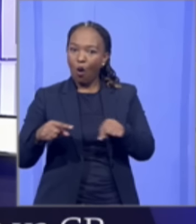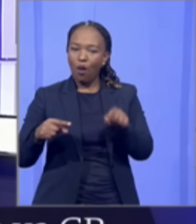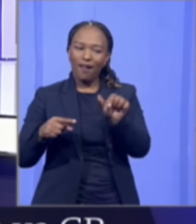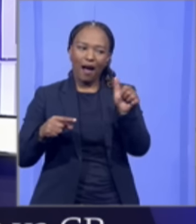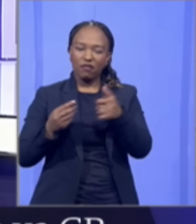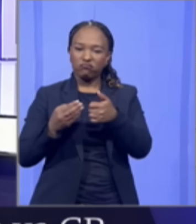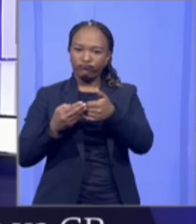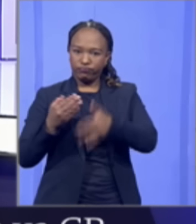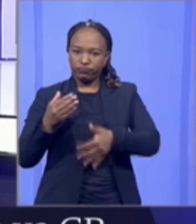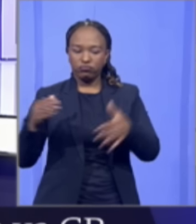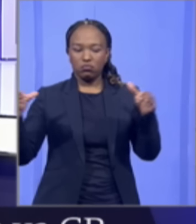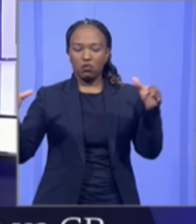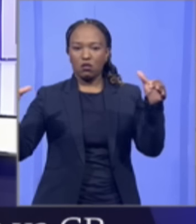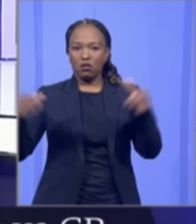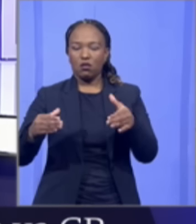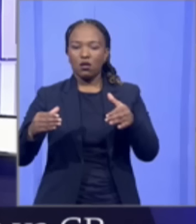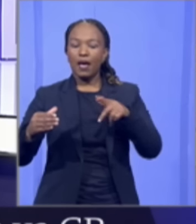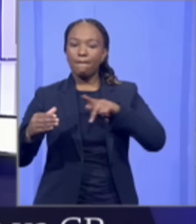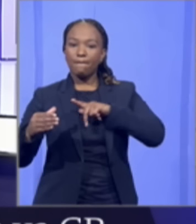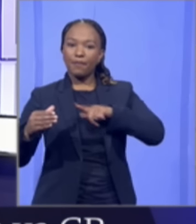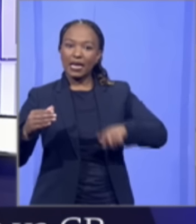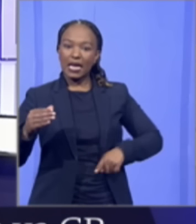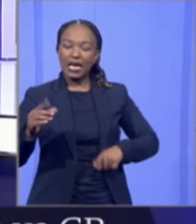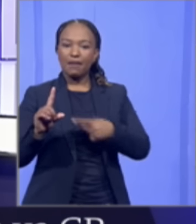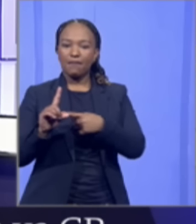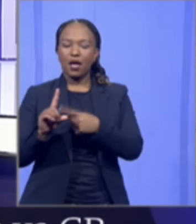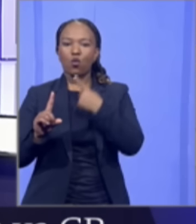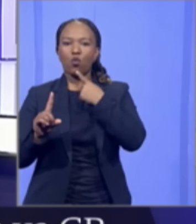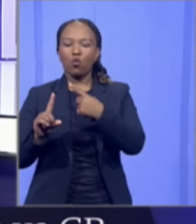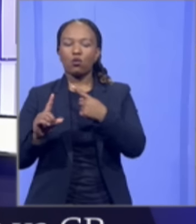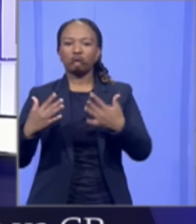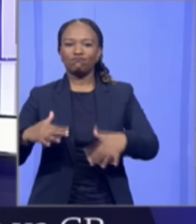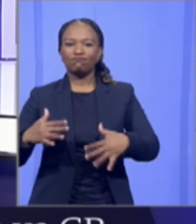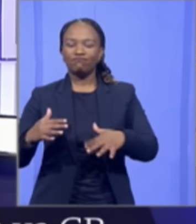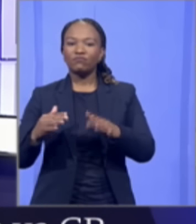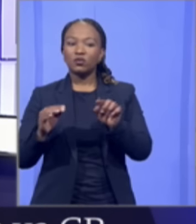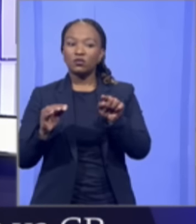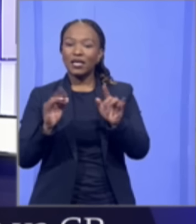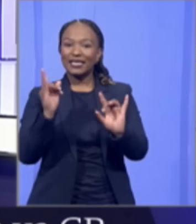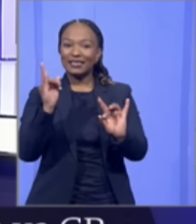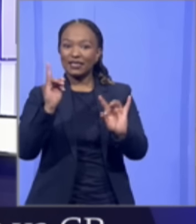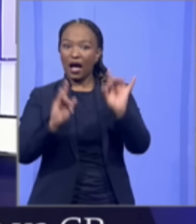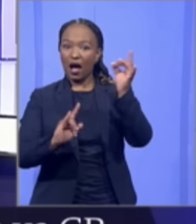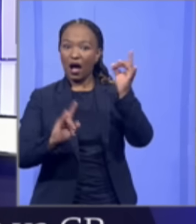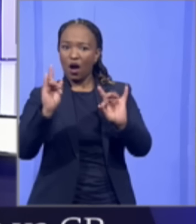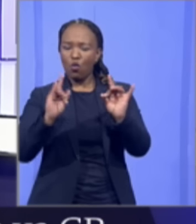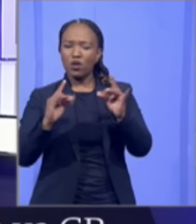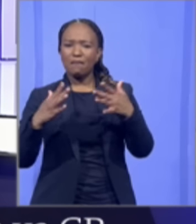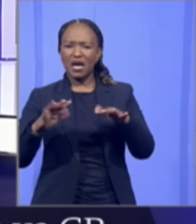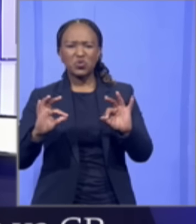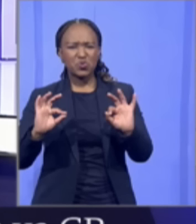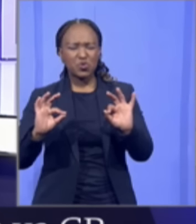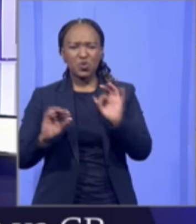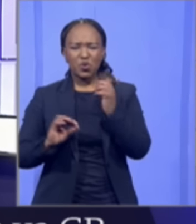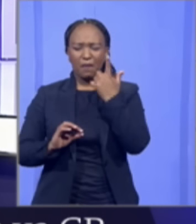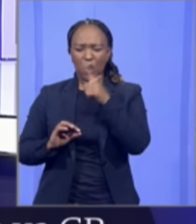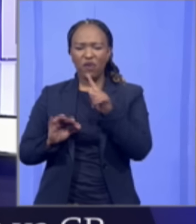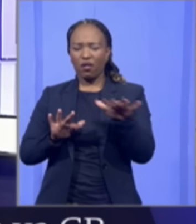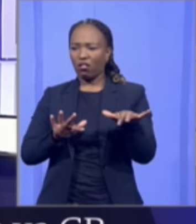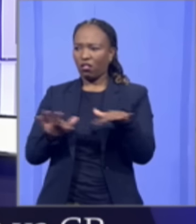go rialo tonakgolo gore magareng ga tšeo ba di beilego pele ke go matlafatša toropo le gore toropo e be legae la shebeshebe le mešomo